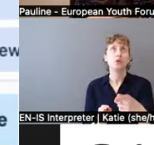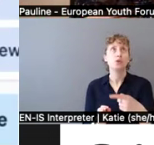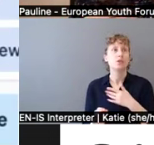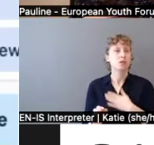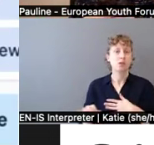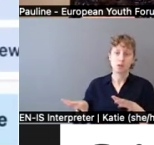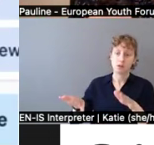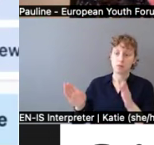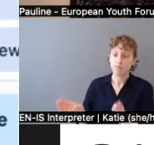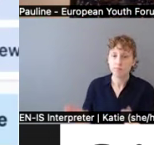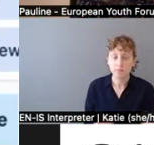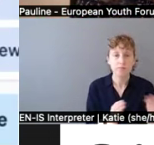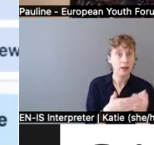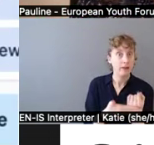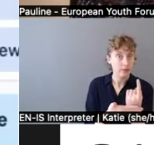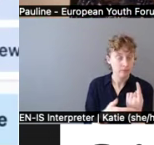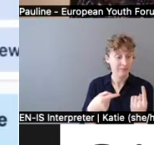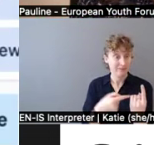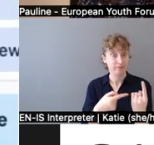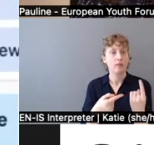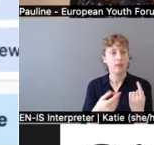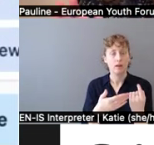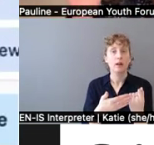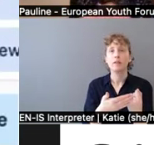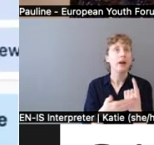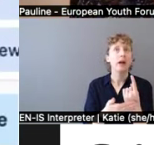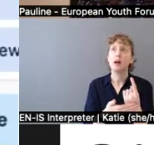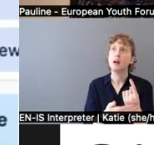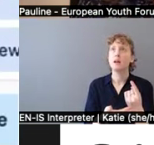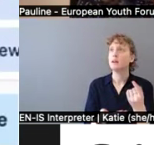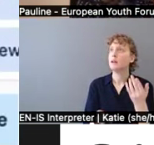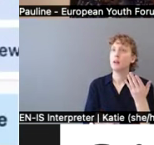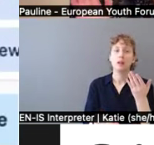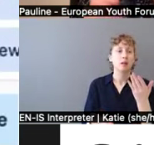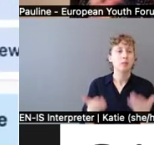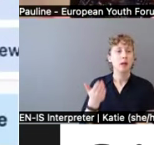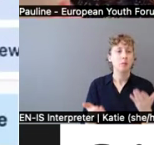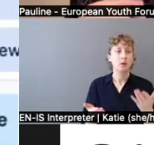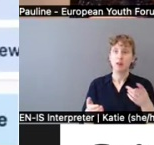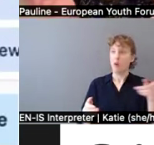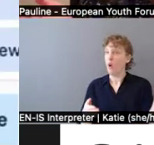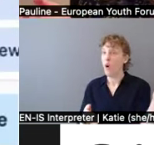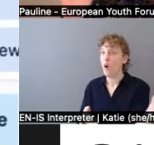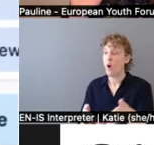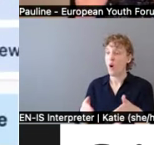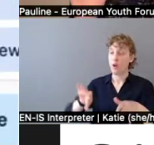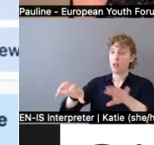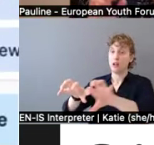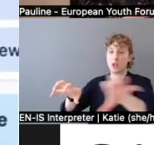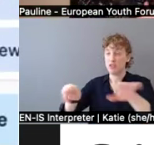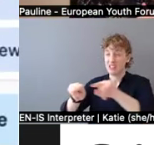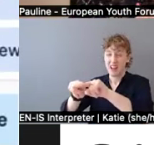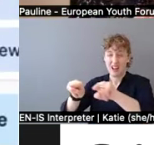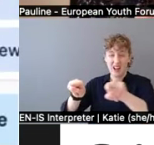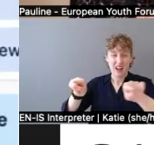event. If you're organizing an event, then maybe in all implementing countries, so in Tunis, Tunisia, Kampala, Uganda,